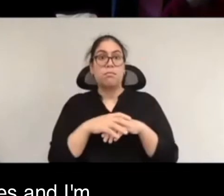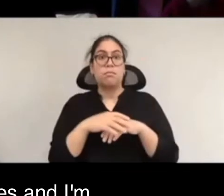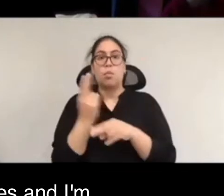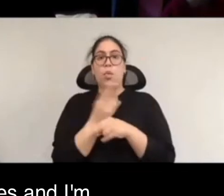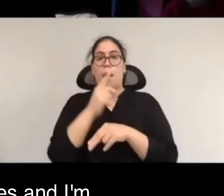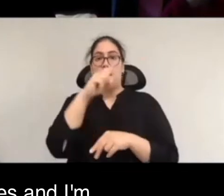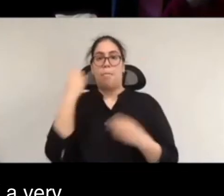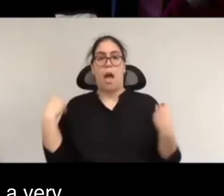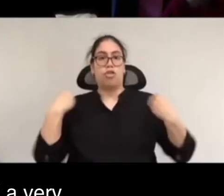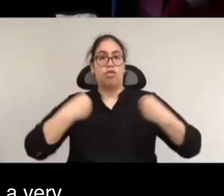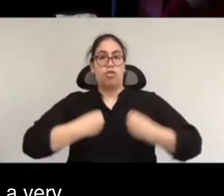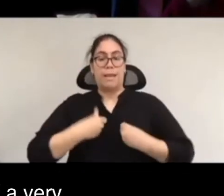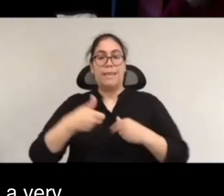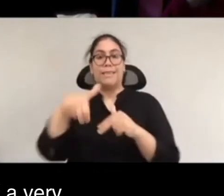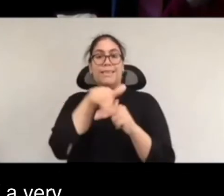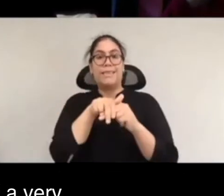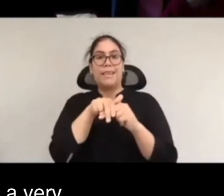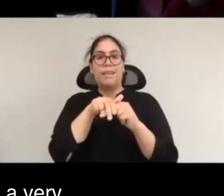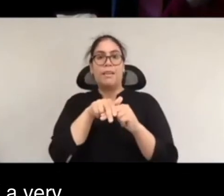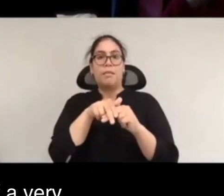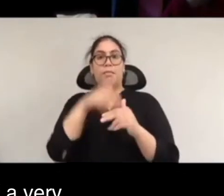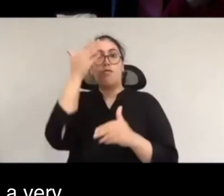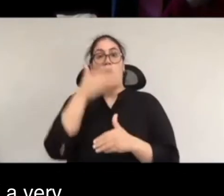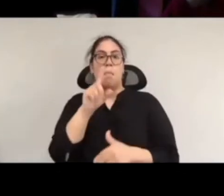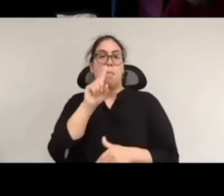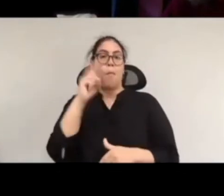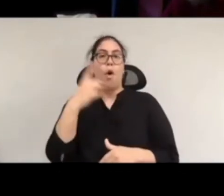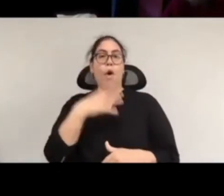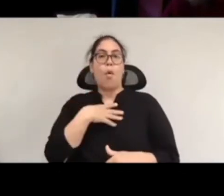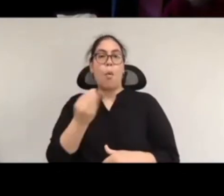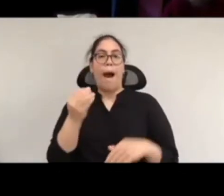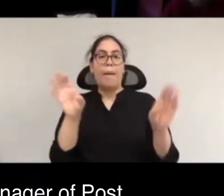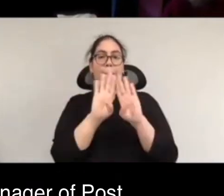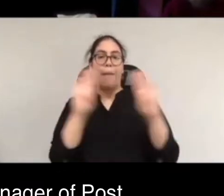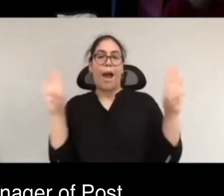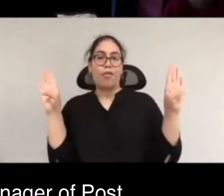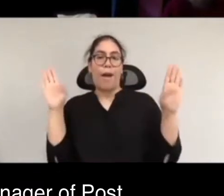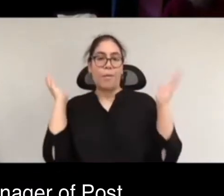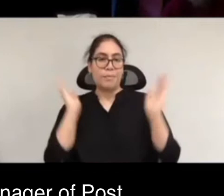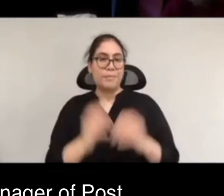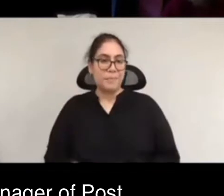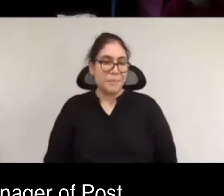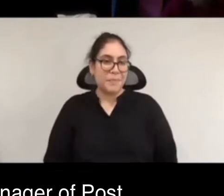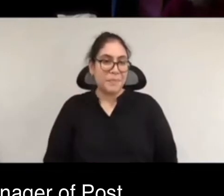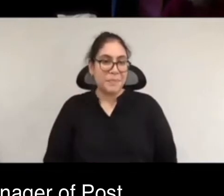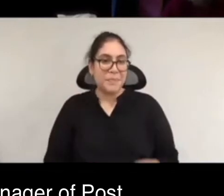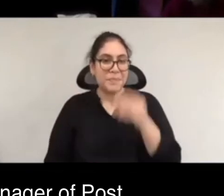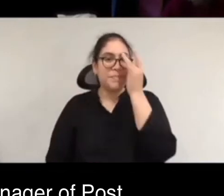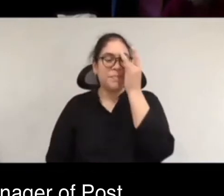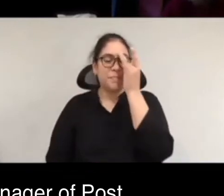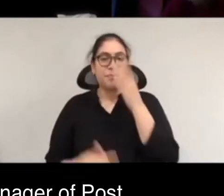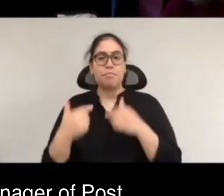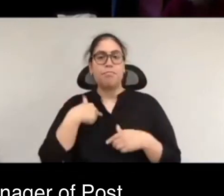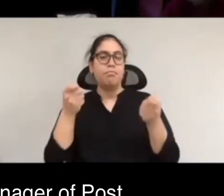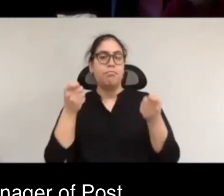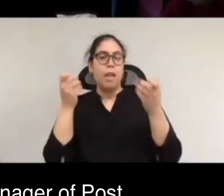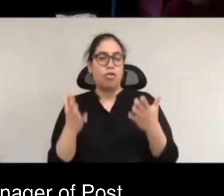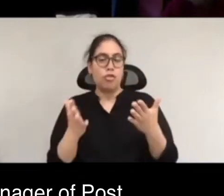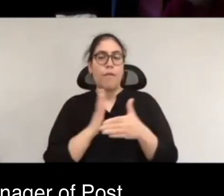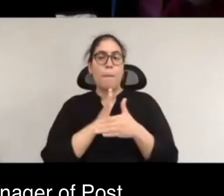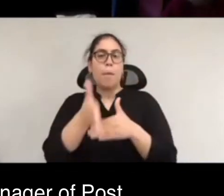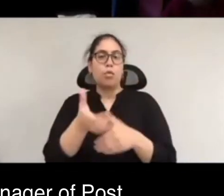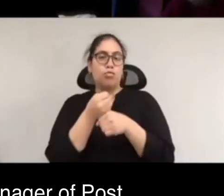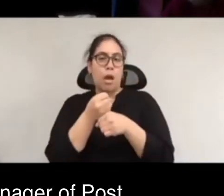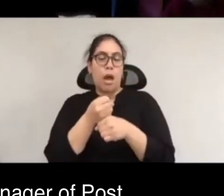jacket sitting in front of a very boring white background. So I am the manager of post-production